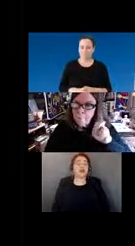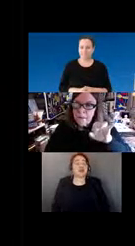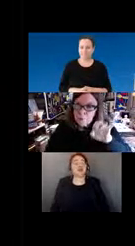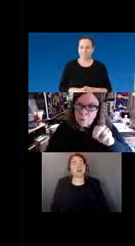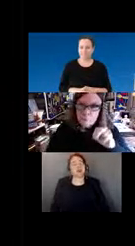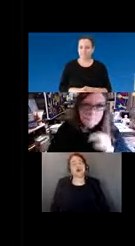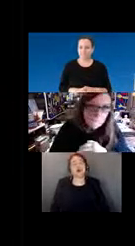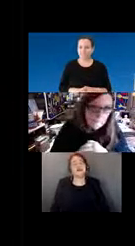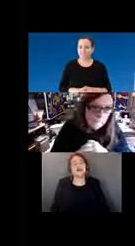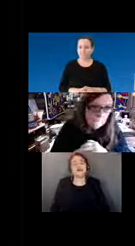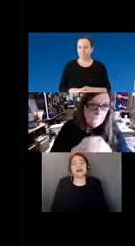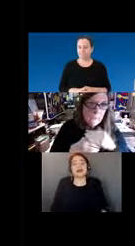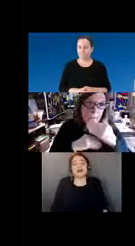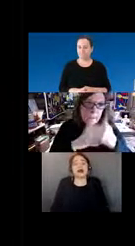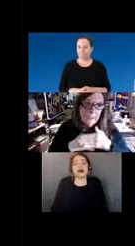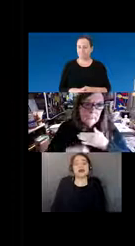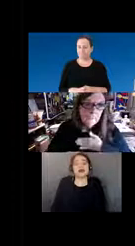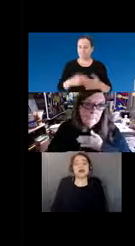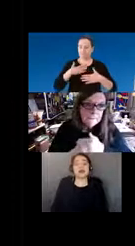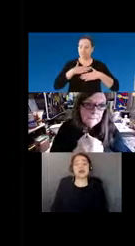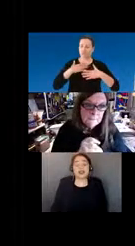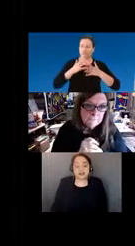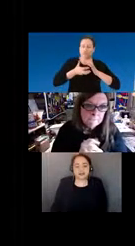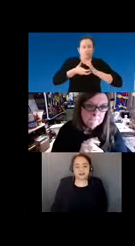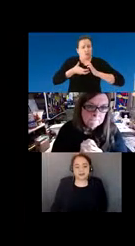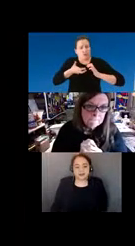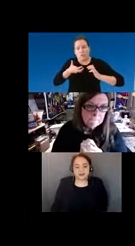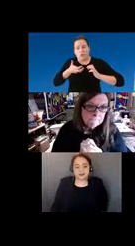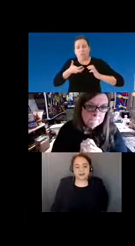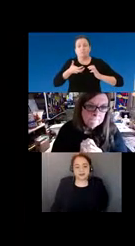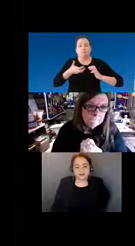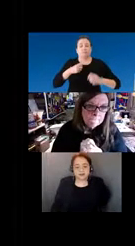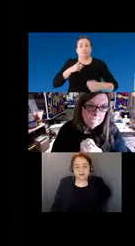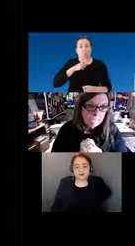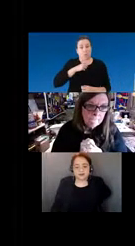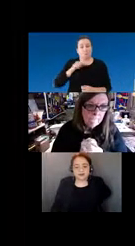That they experienced while living in reservations.